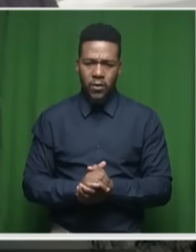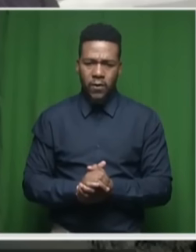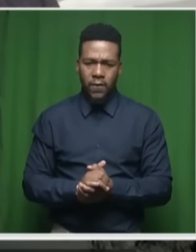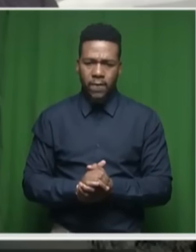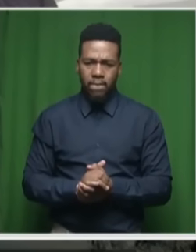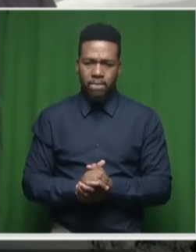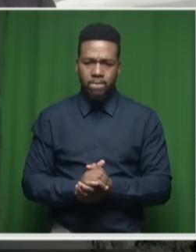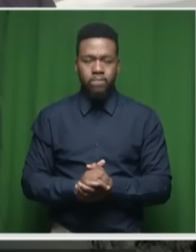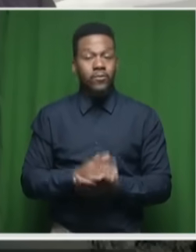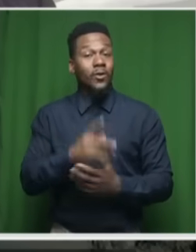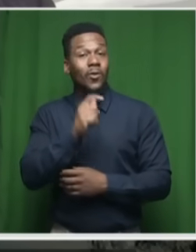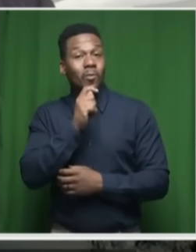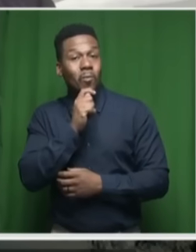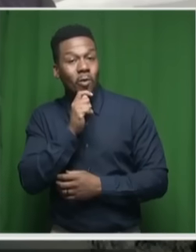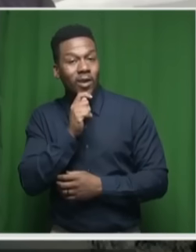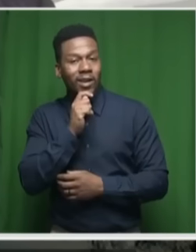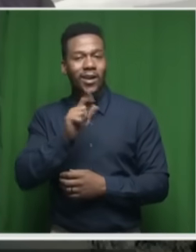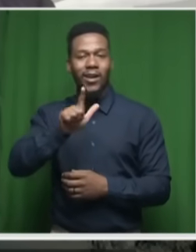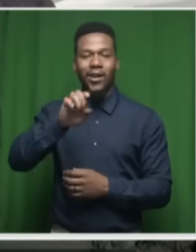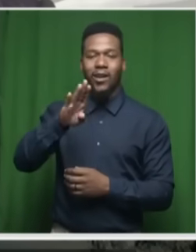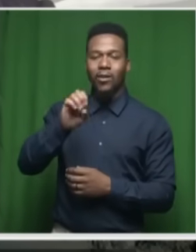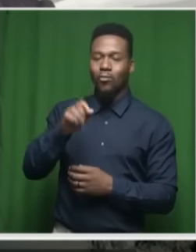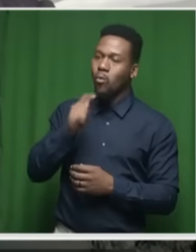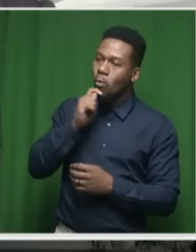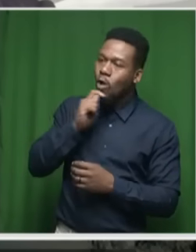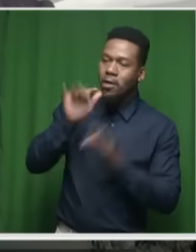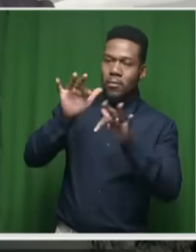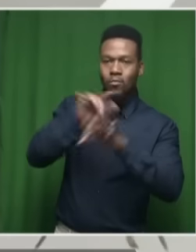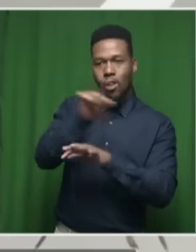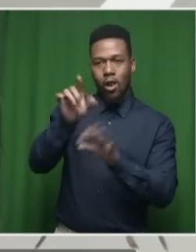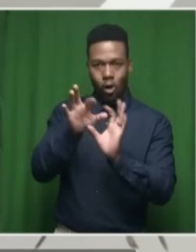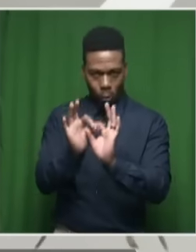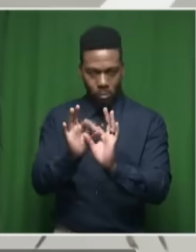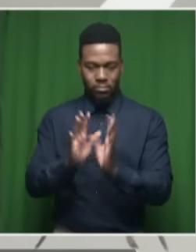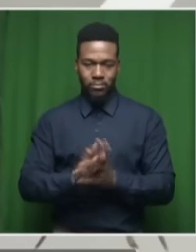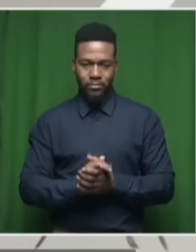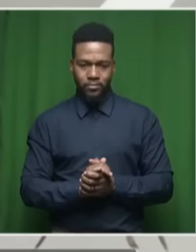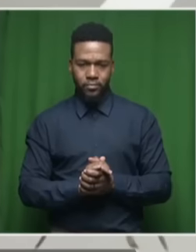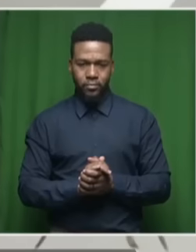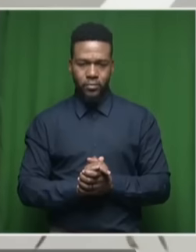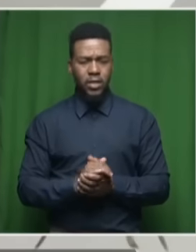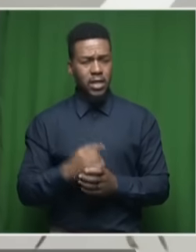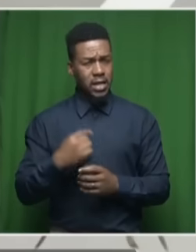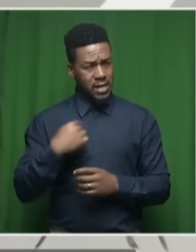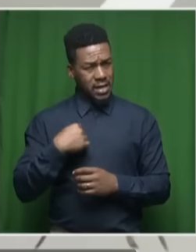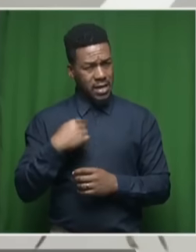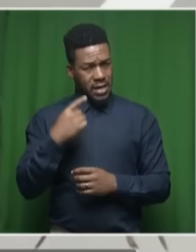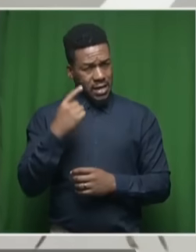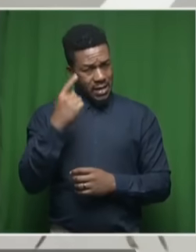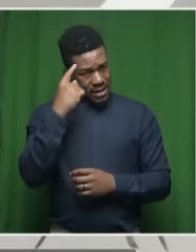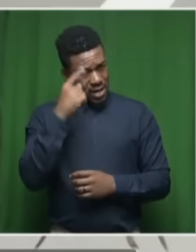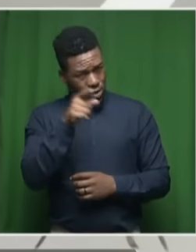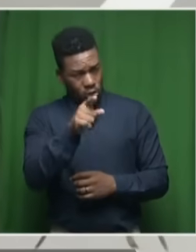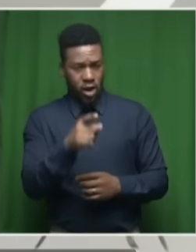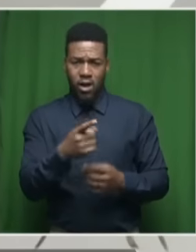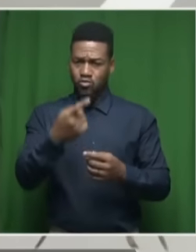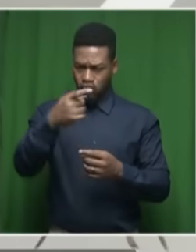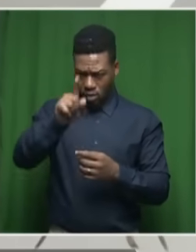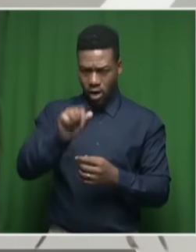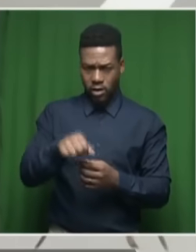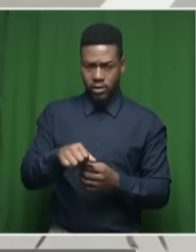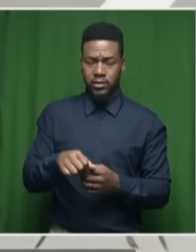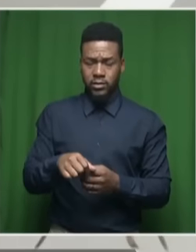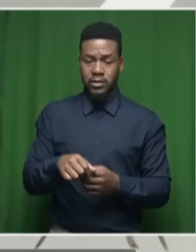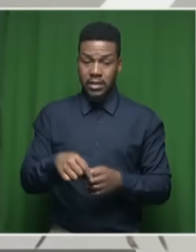Good morning, Levo. Good morning to the viewers at home. I think you're quite correct to say these are quite